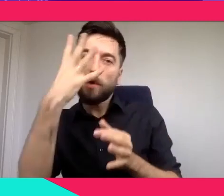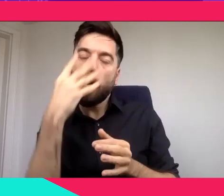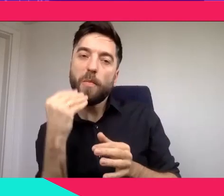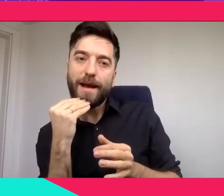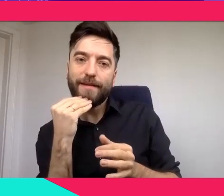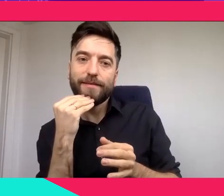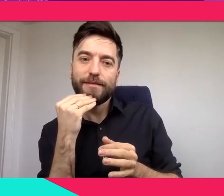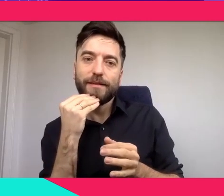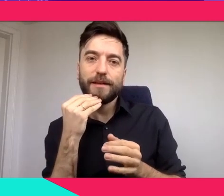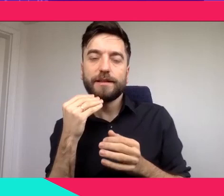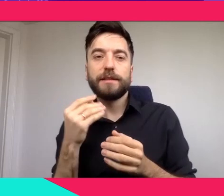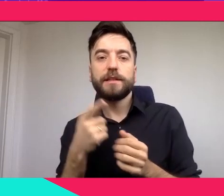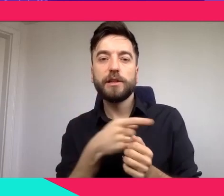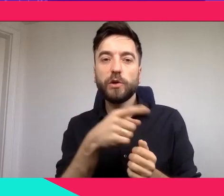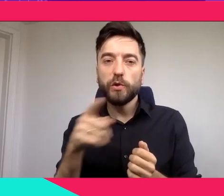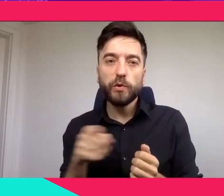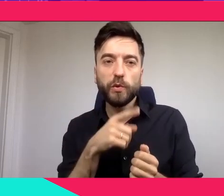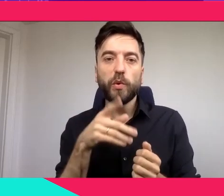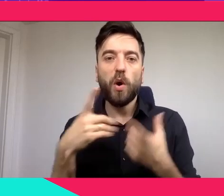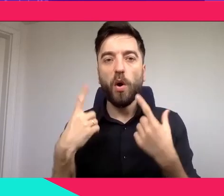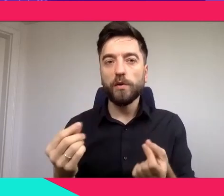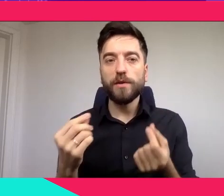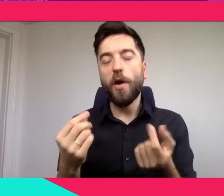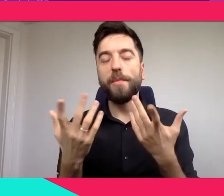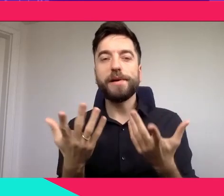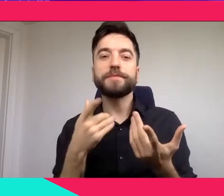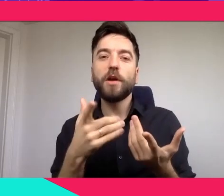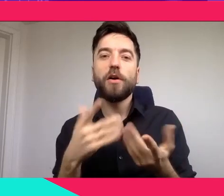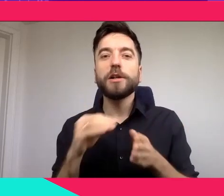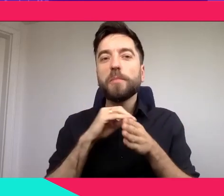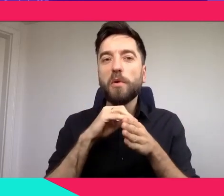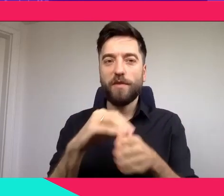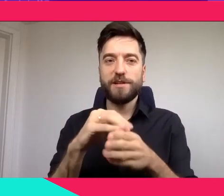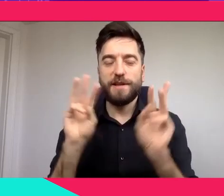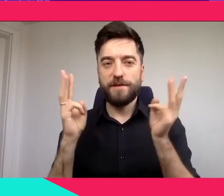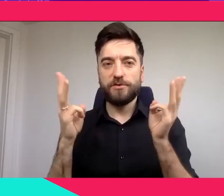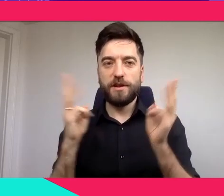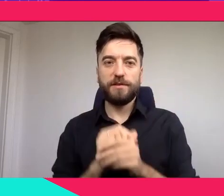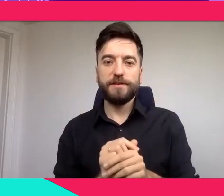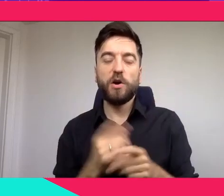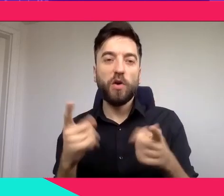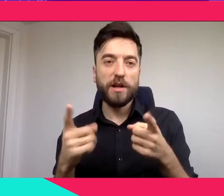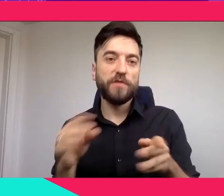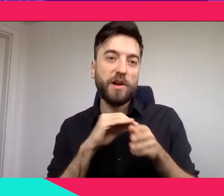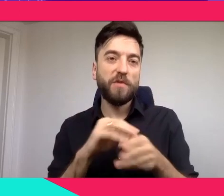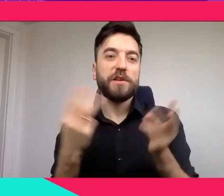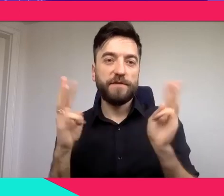and facilitate this workshop, and representatives of the different help